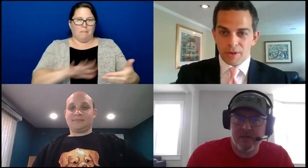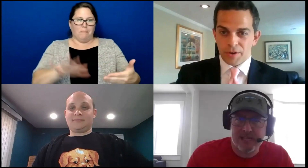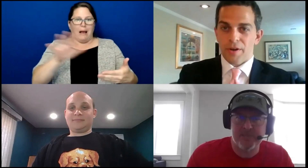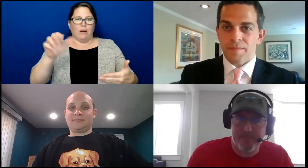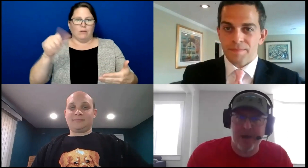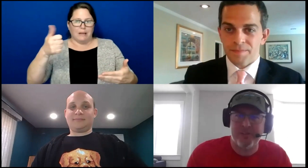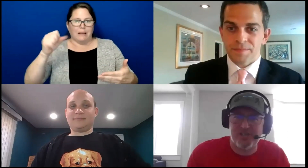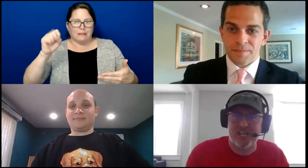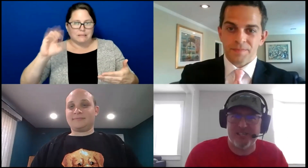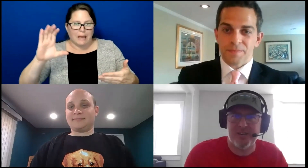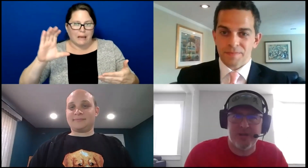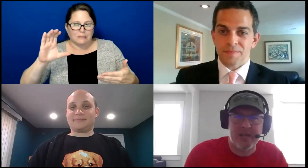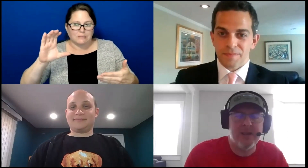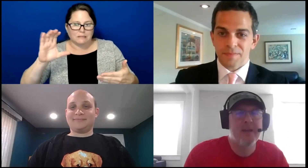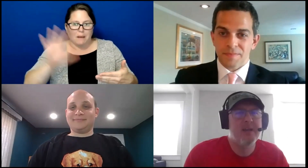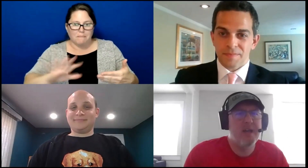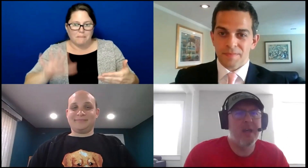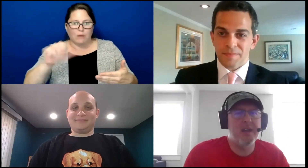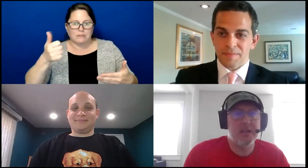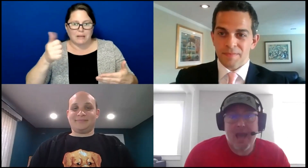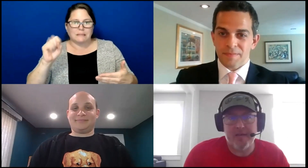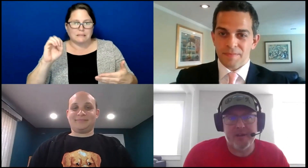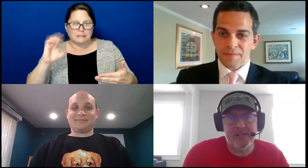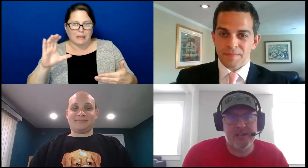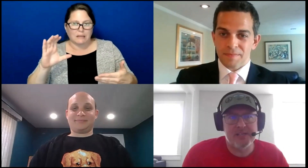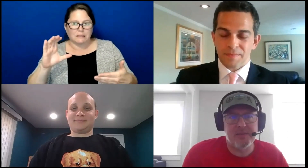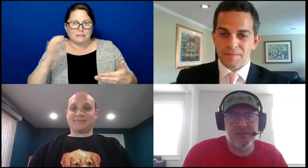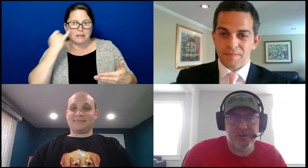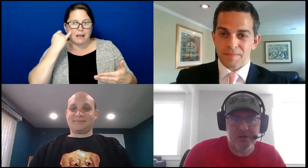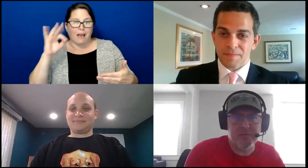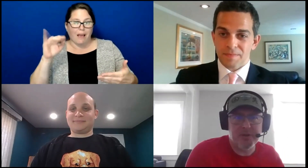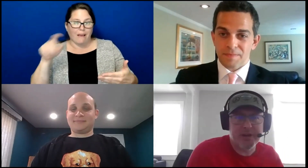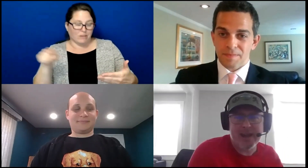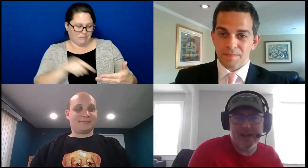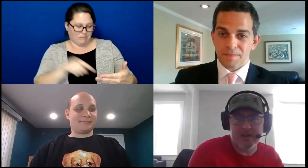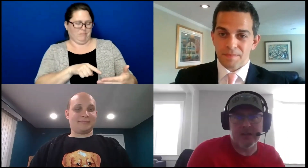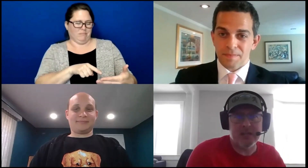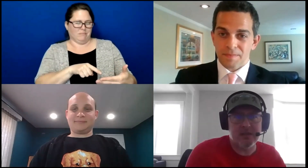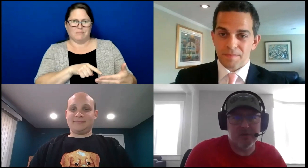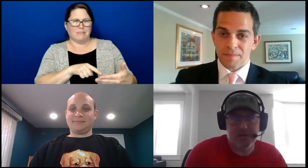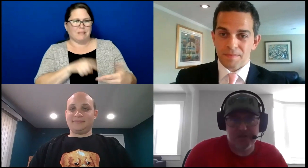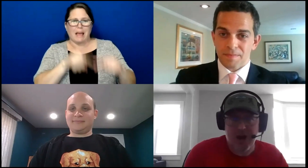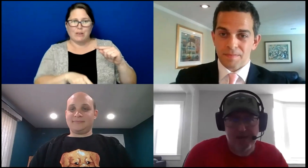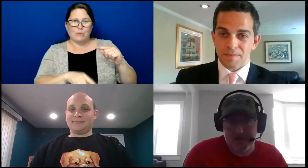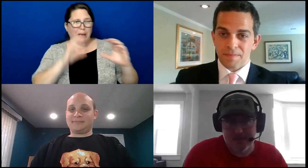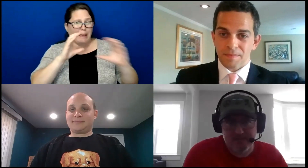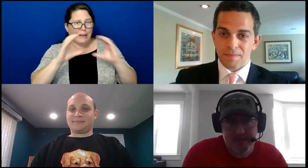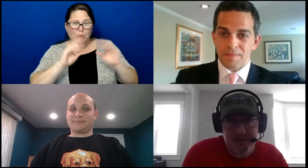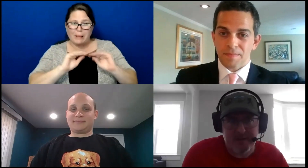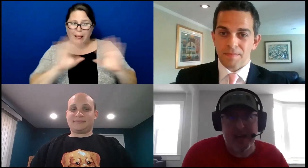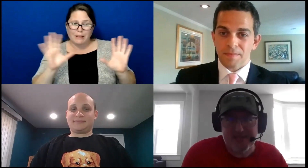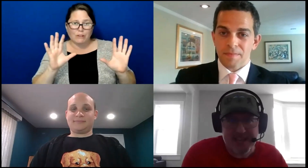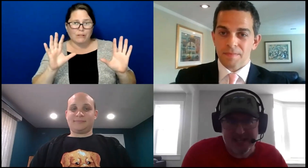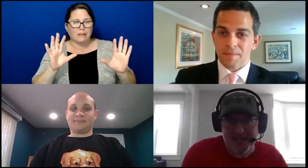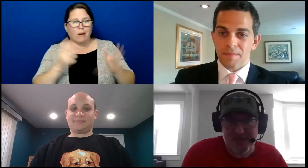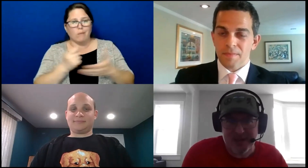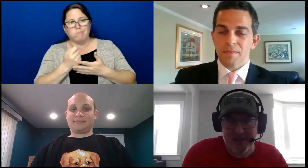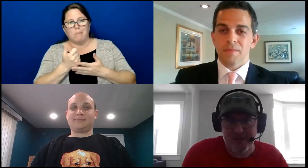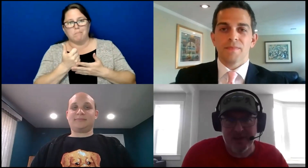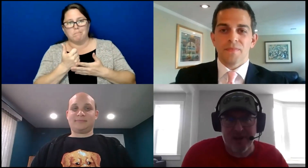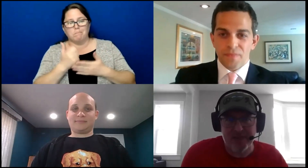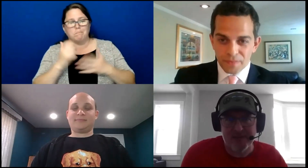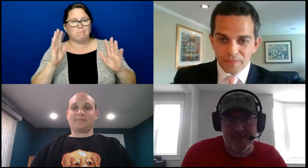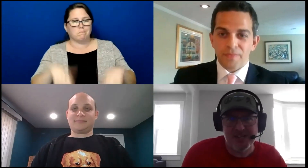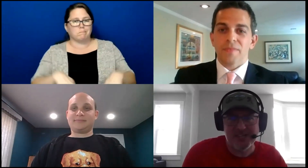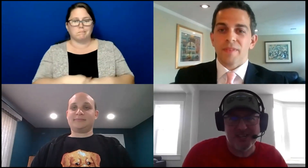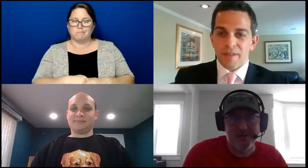it. That's about the chance that you get. And yeah, if I saw somebody who couldn't communicate clearly, you would be dropped in 5 seconds. You